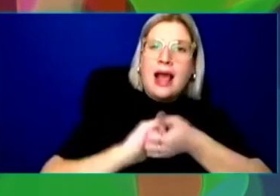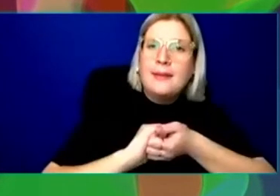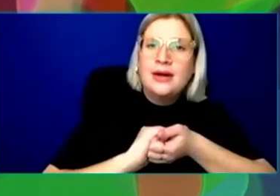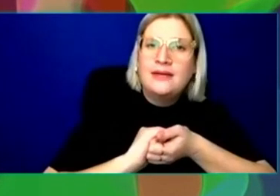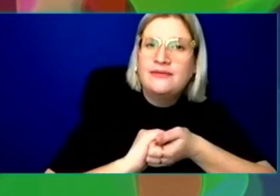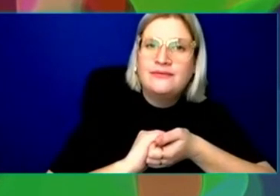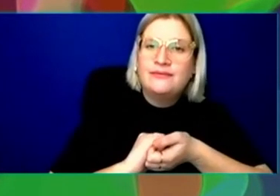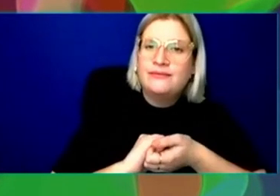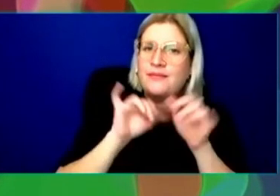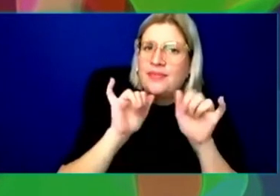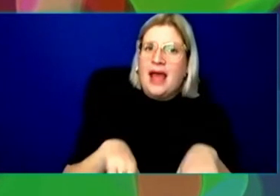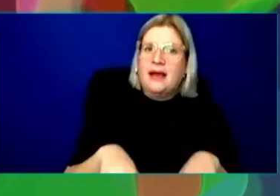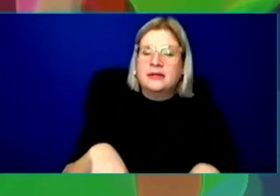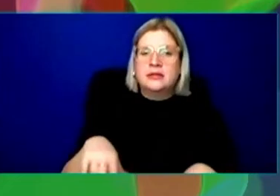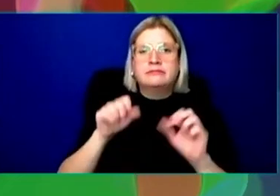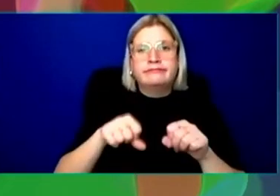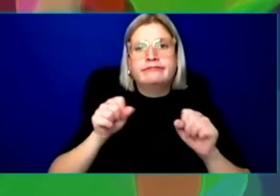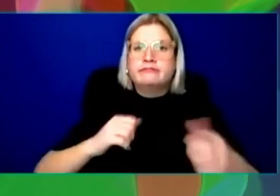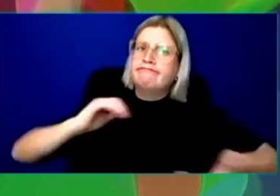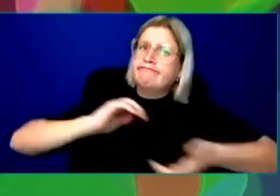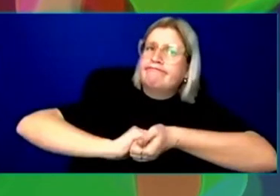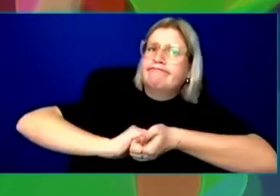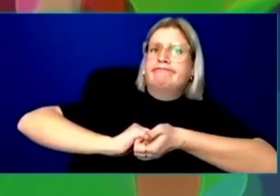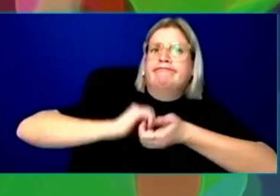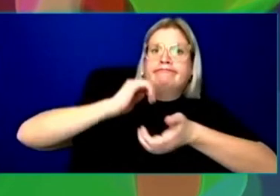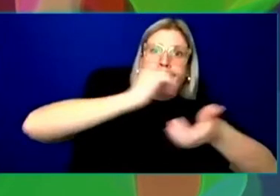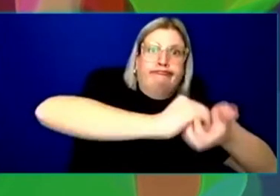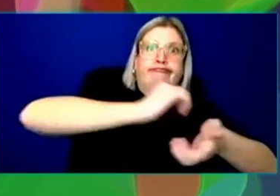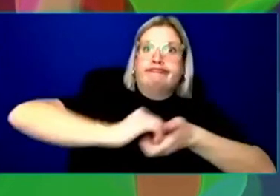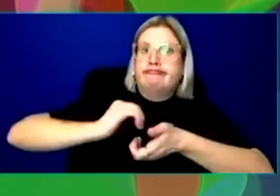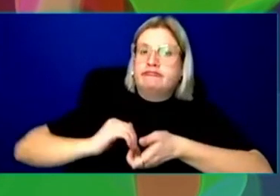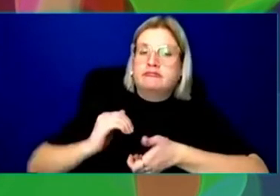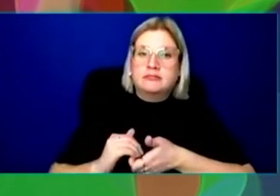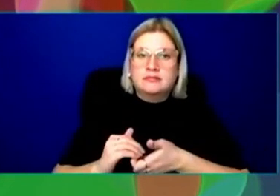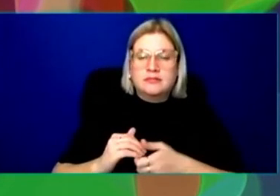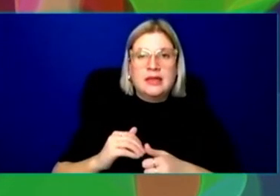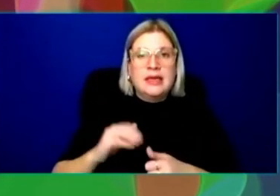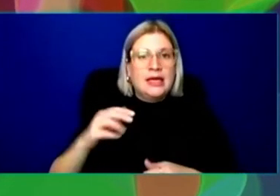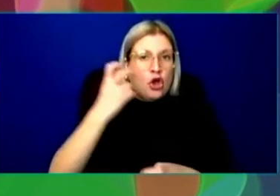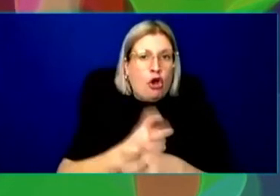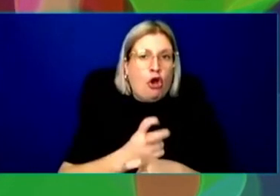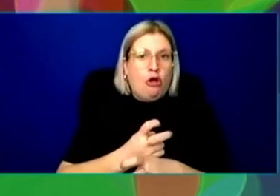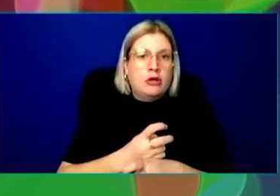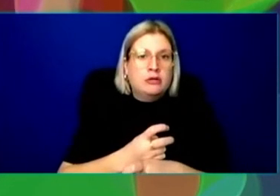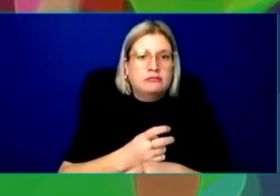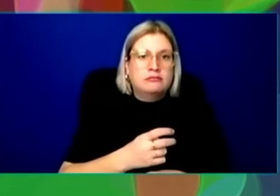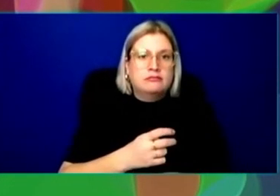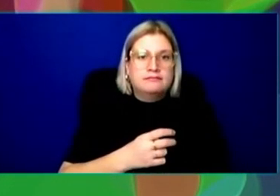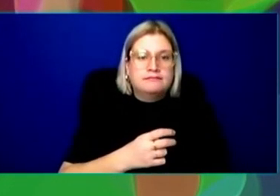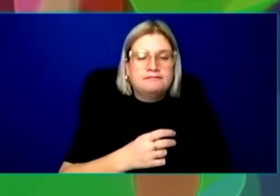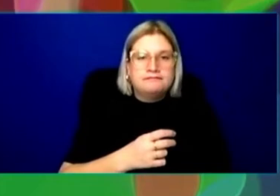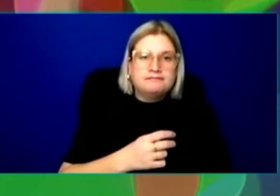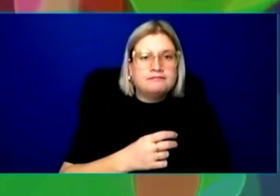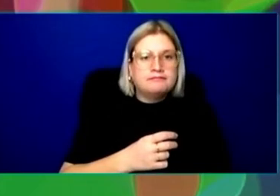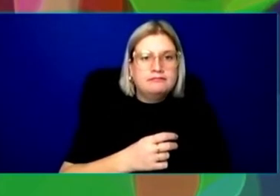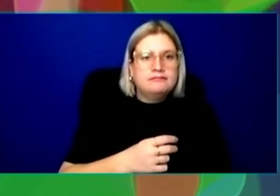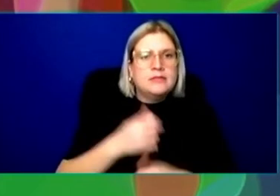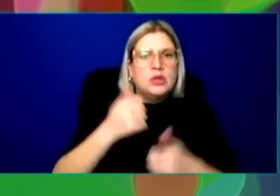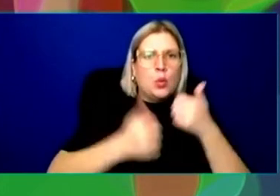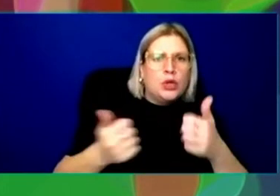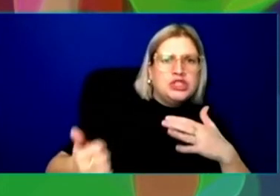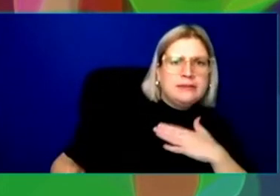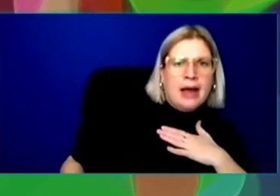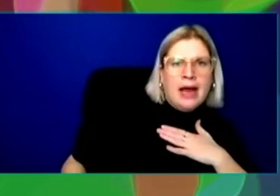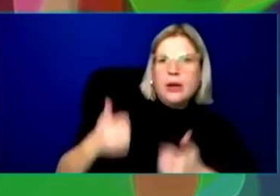too. So, you know, I collaborate like a lot, to the point where, again, it's hard to measure like what part is mine and what part is some of